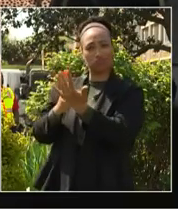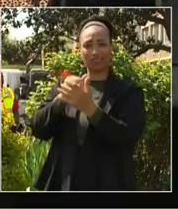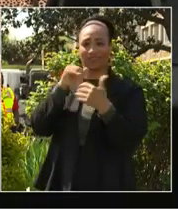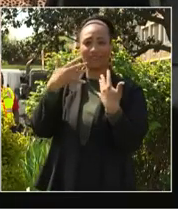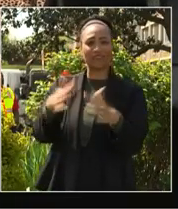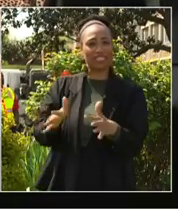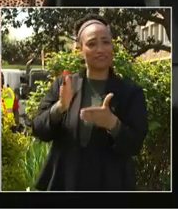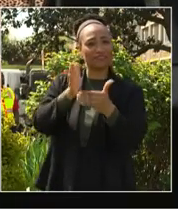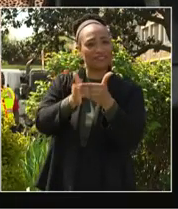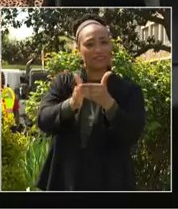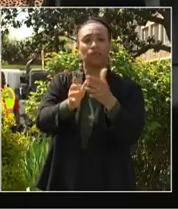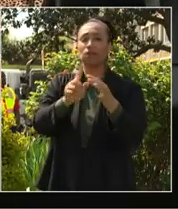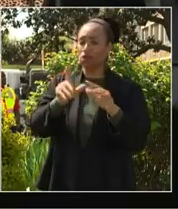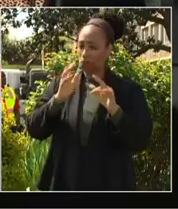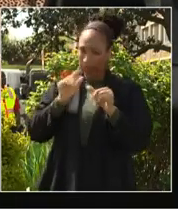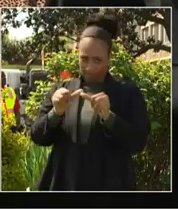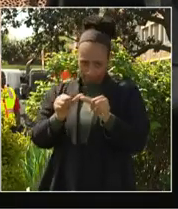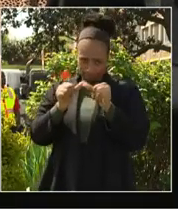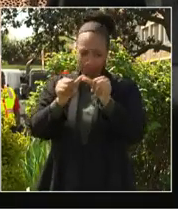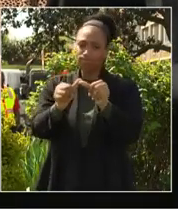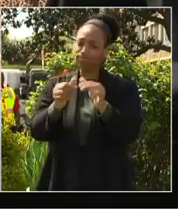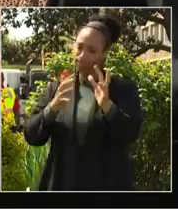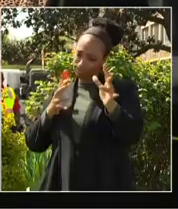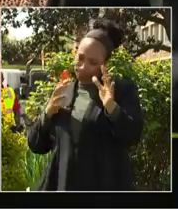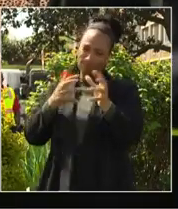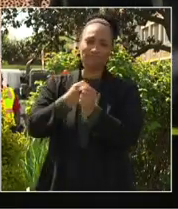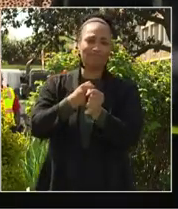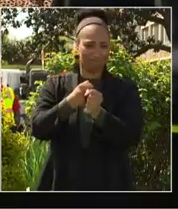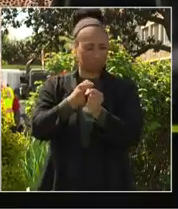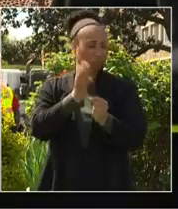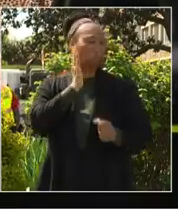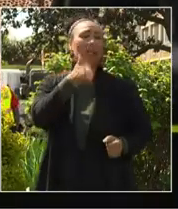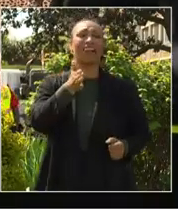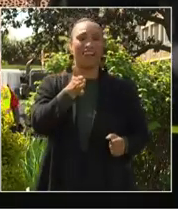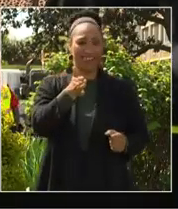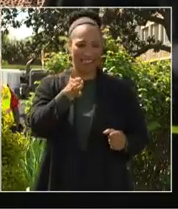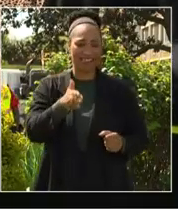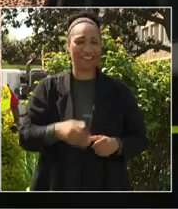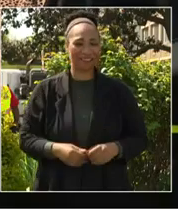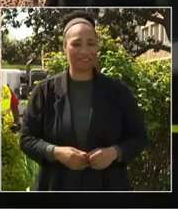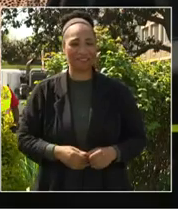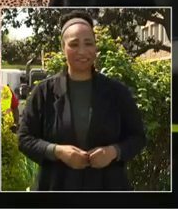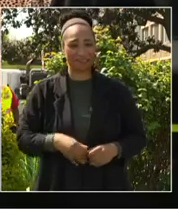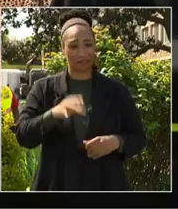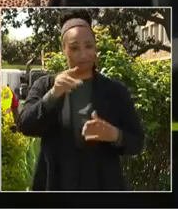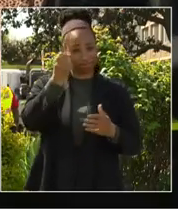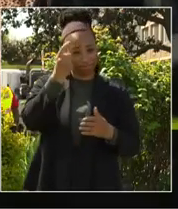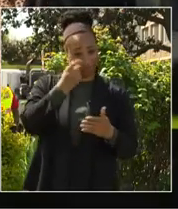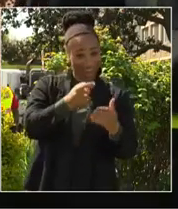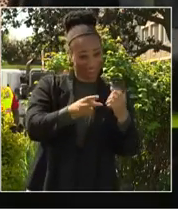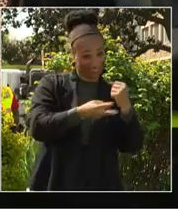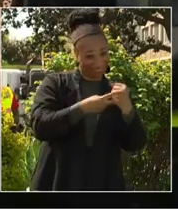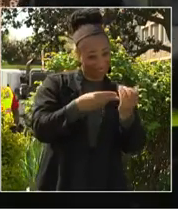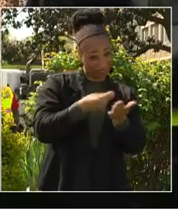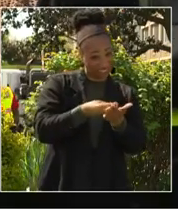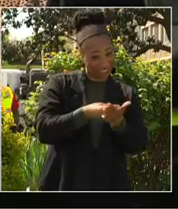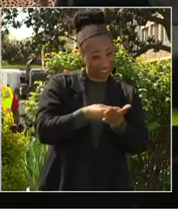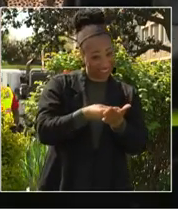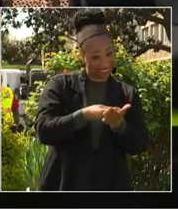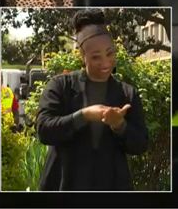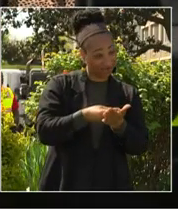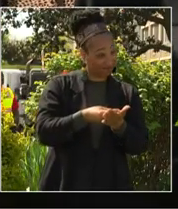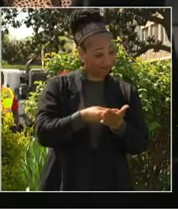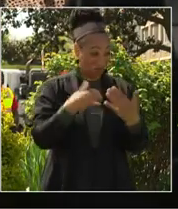fashion. And the savings can be substantial. For example, by coordinating with DDOT's Paid